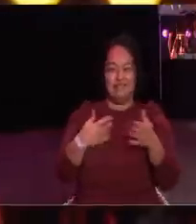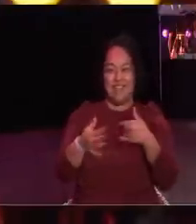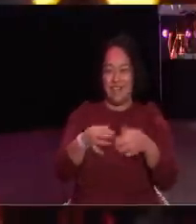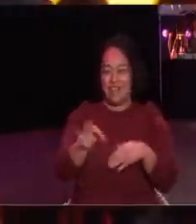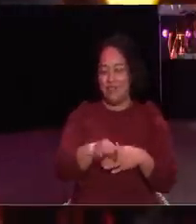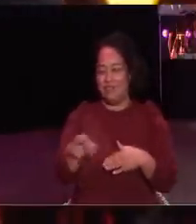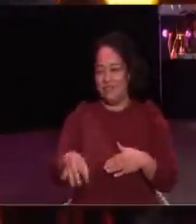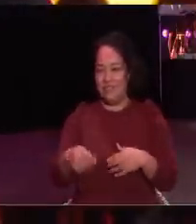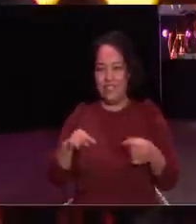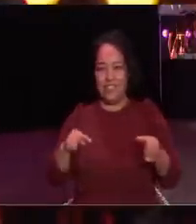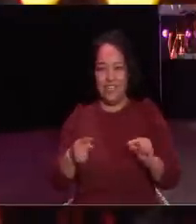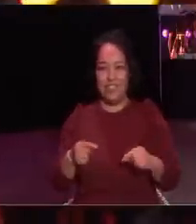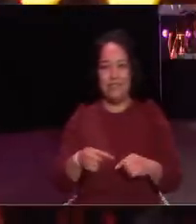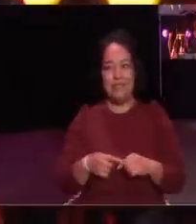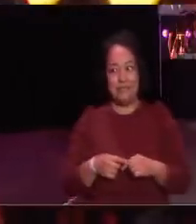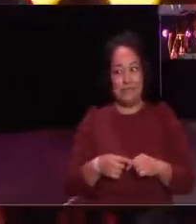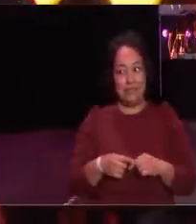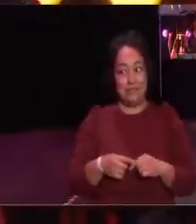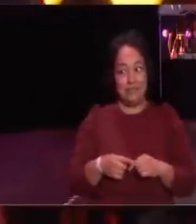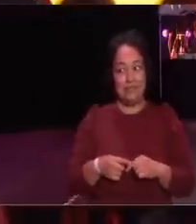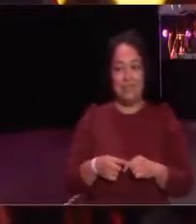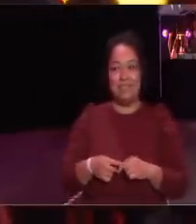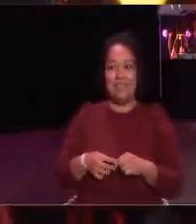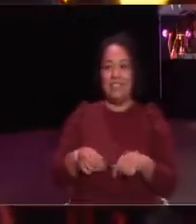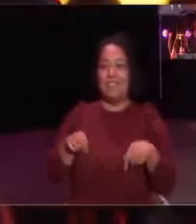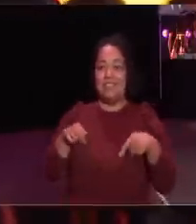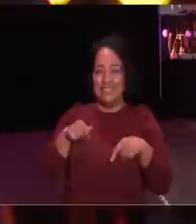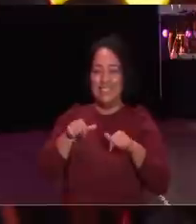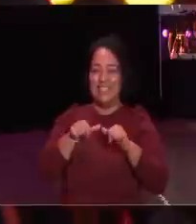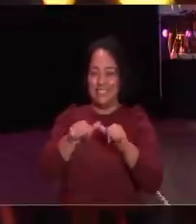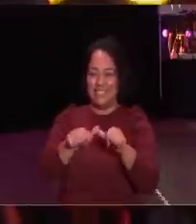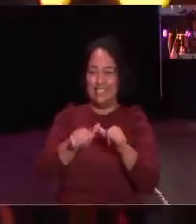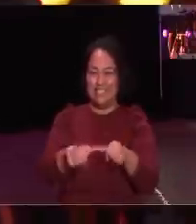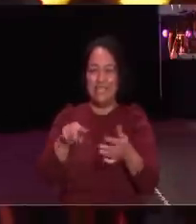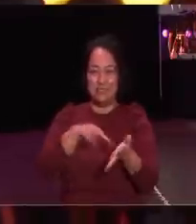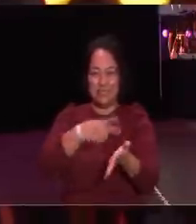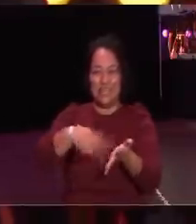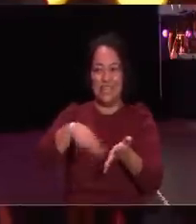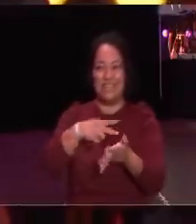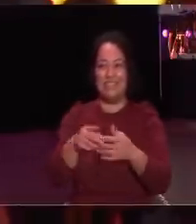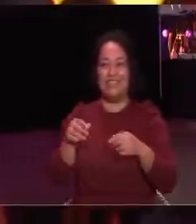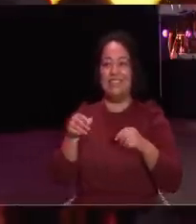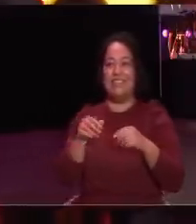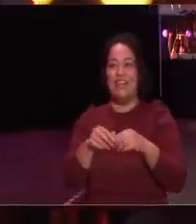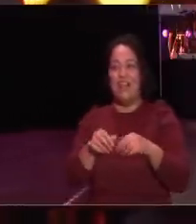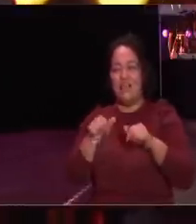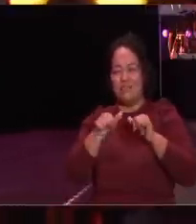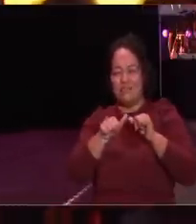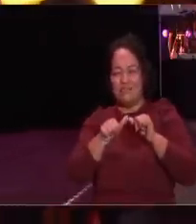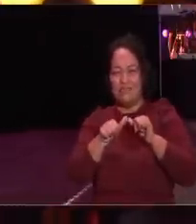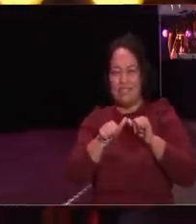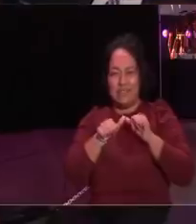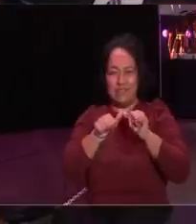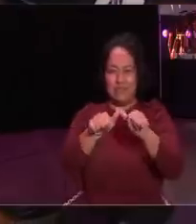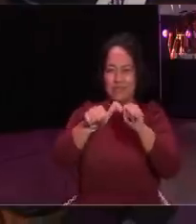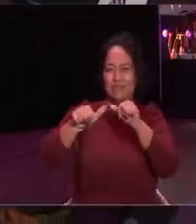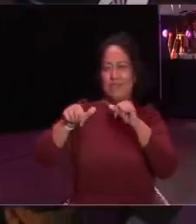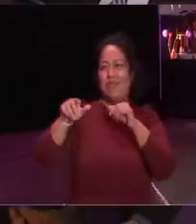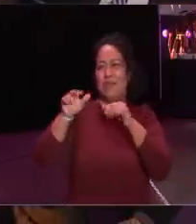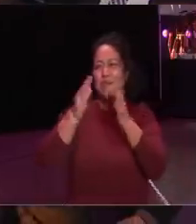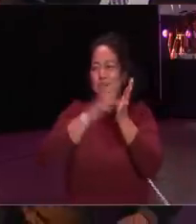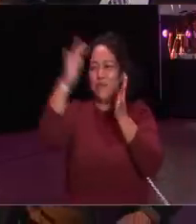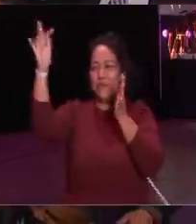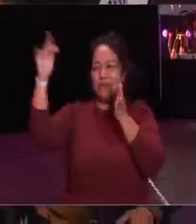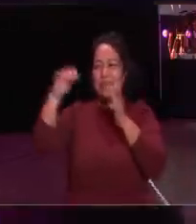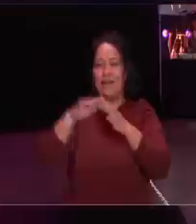feet hurt. Pero sigue danzando. But keep dancing. Sigue alabando. Keep praising. Sigue glorificando. Keep glorifying.